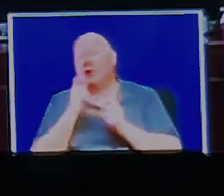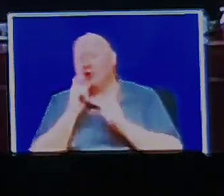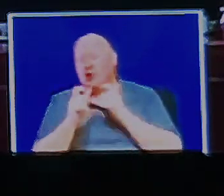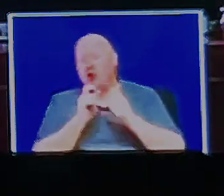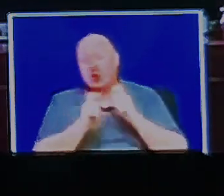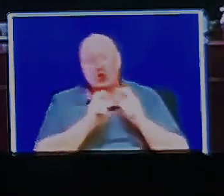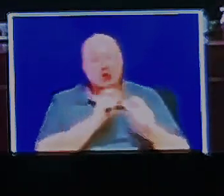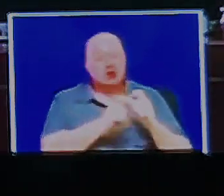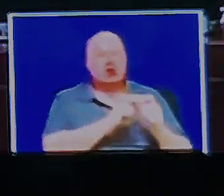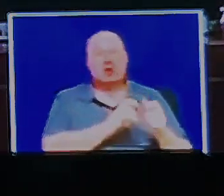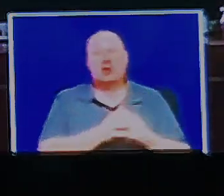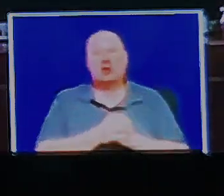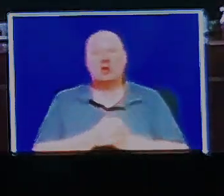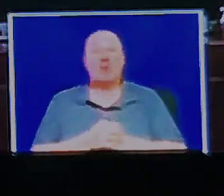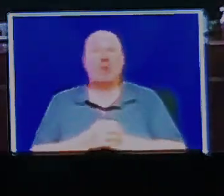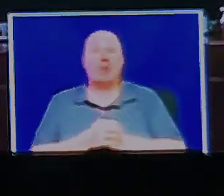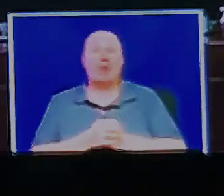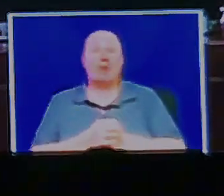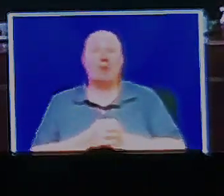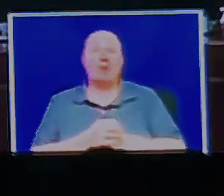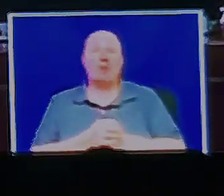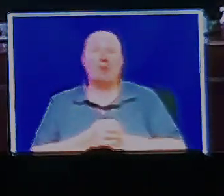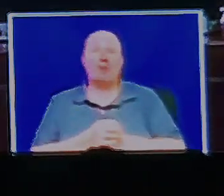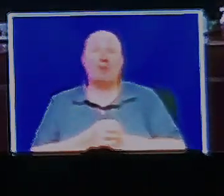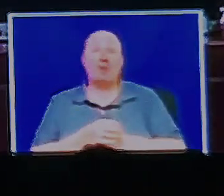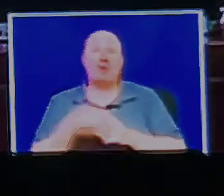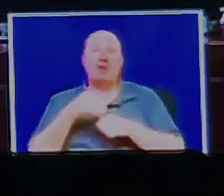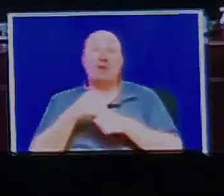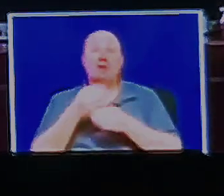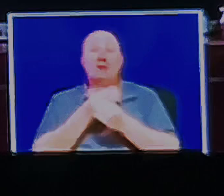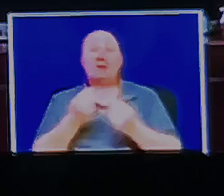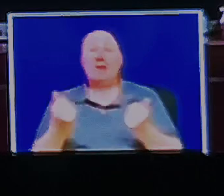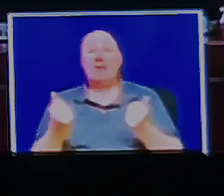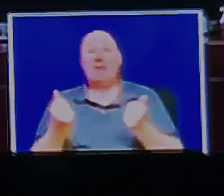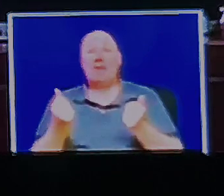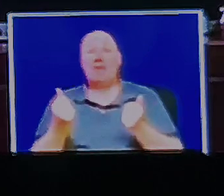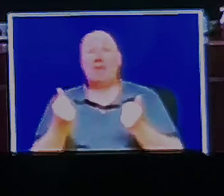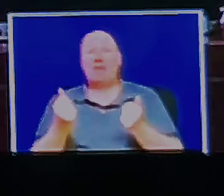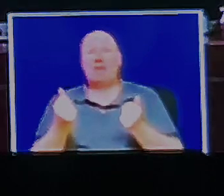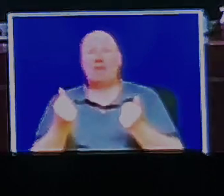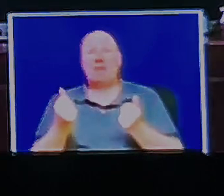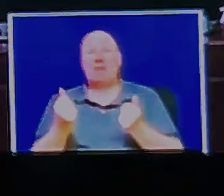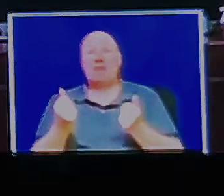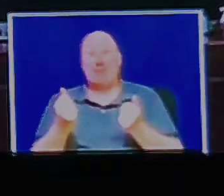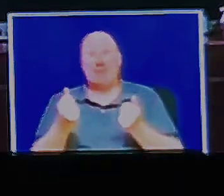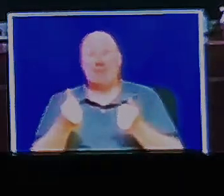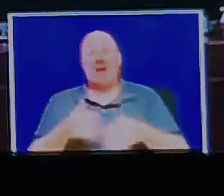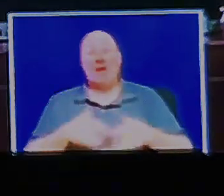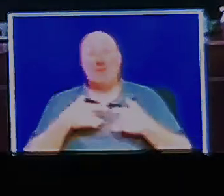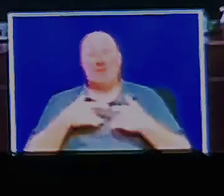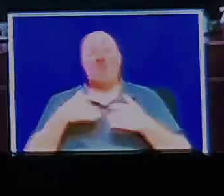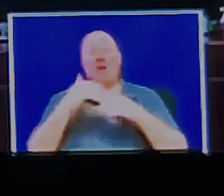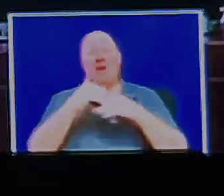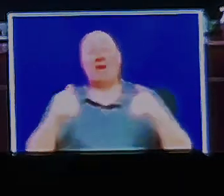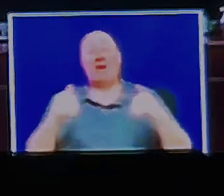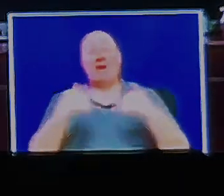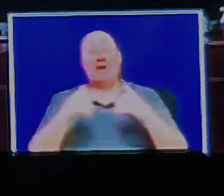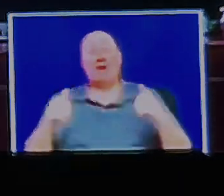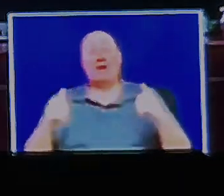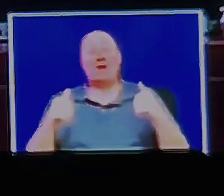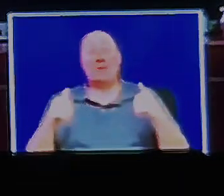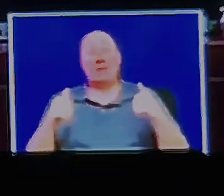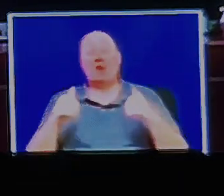constantly checked. In some, they exist in an apartheid state.